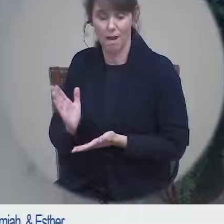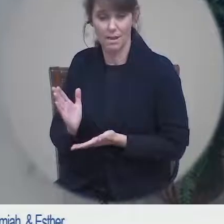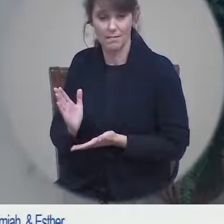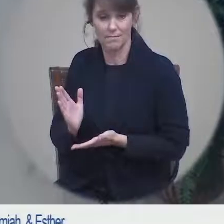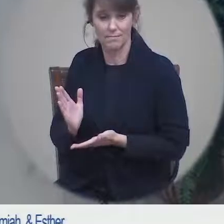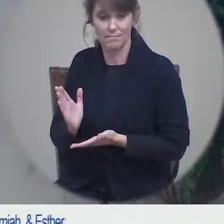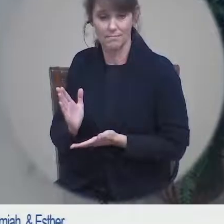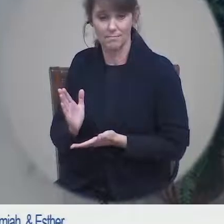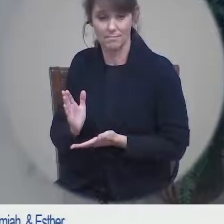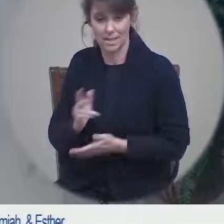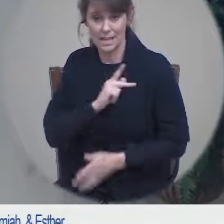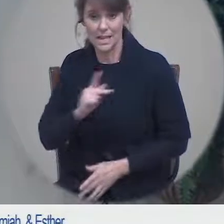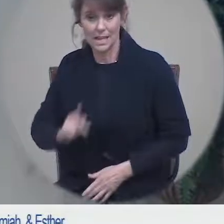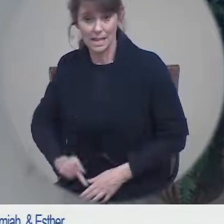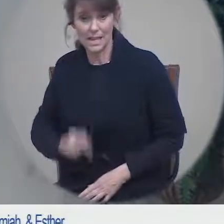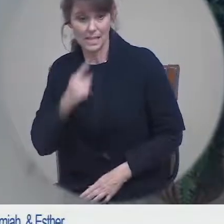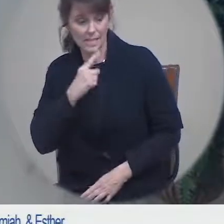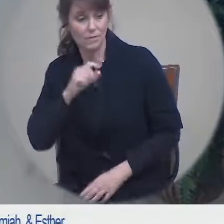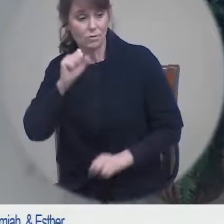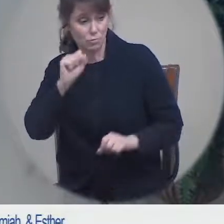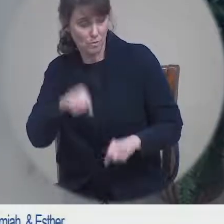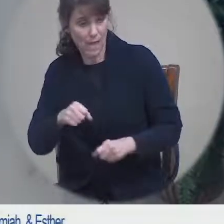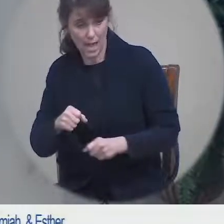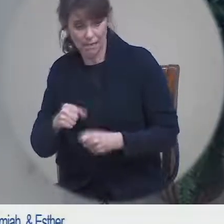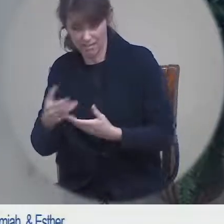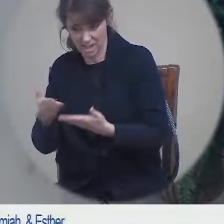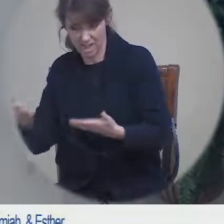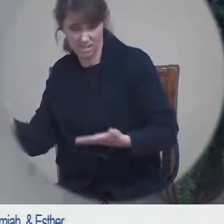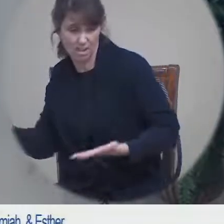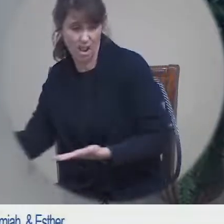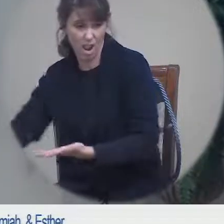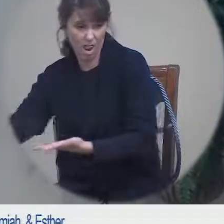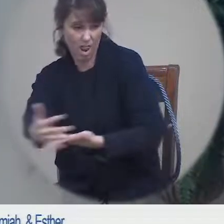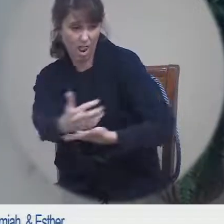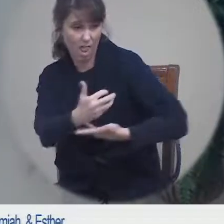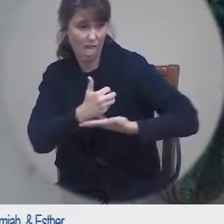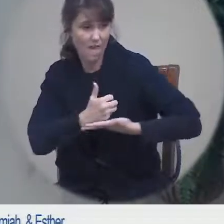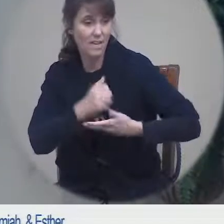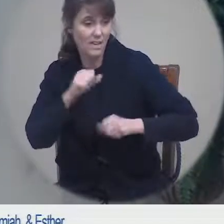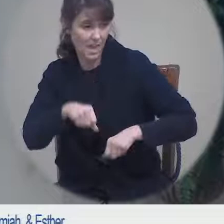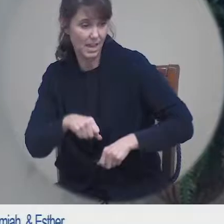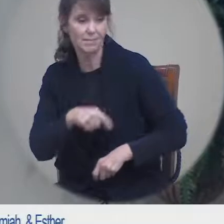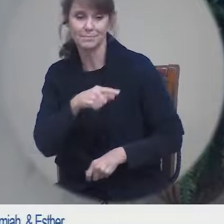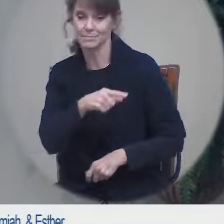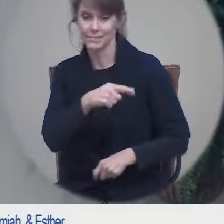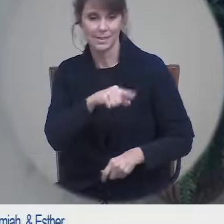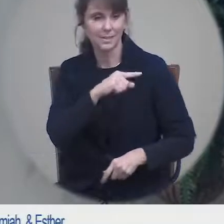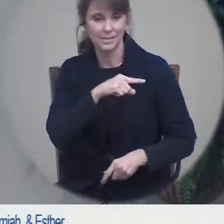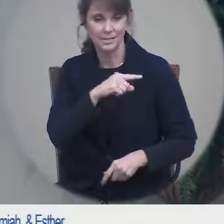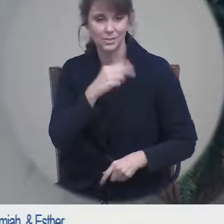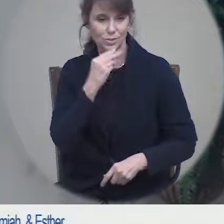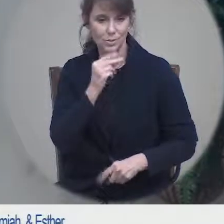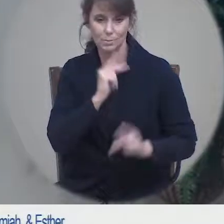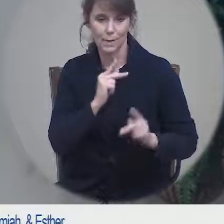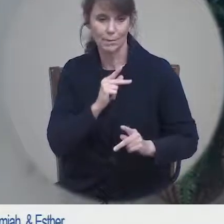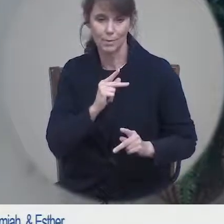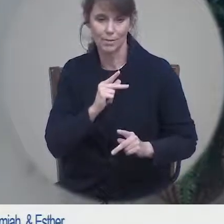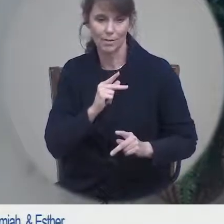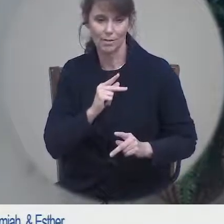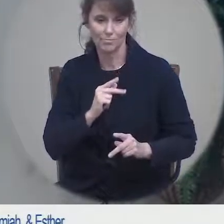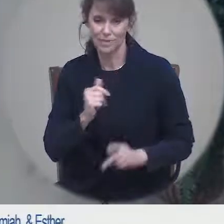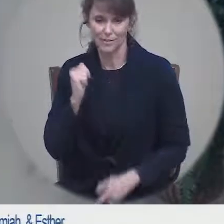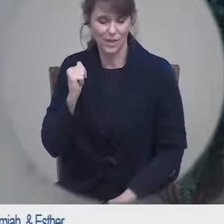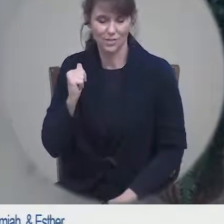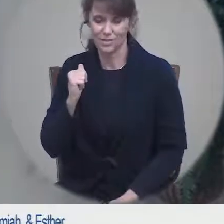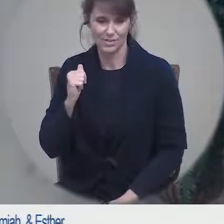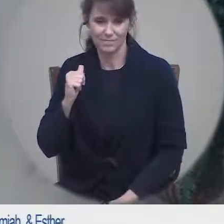king's decree. And the question is why is that so? And the list may be myriad, but it